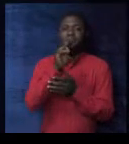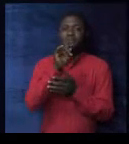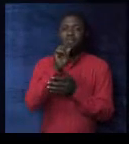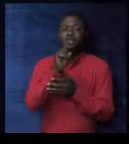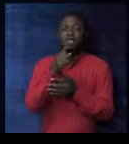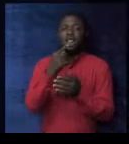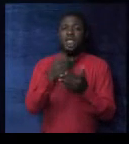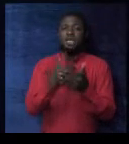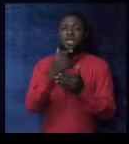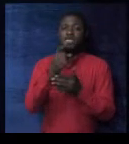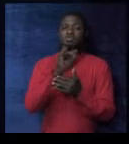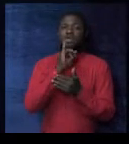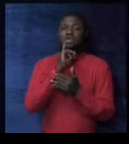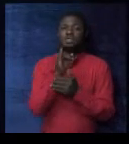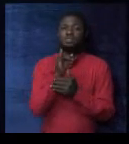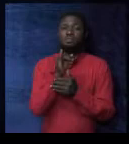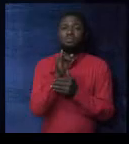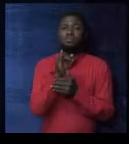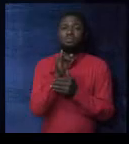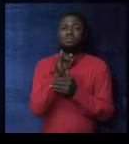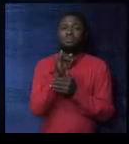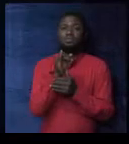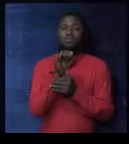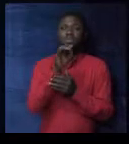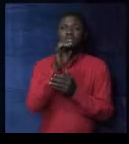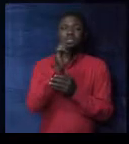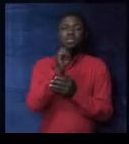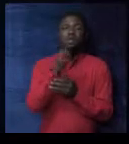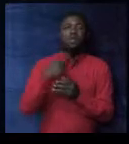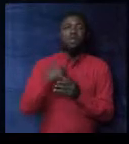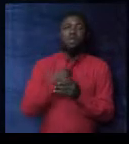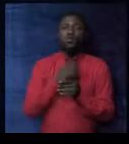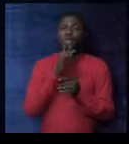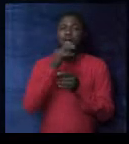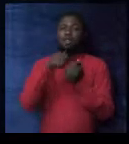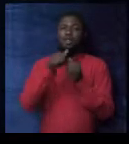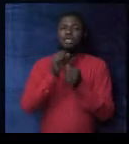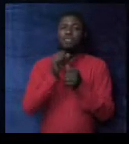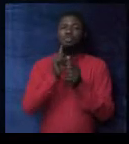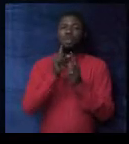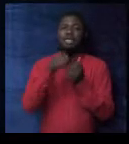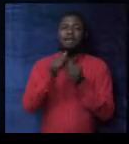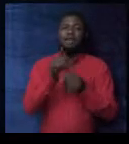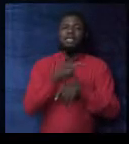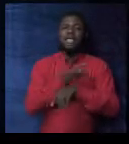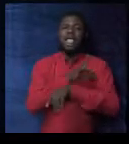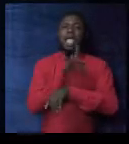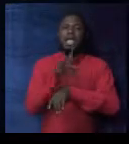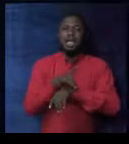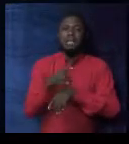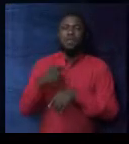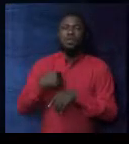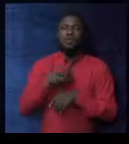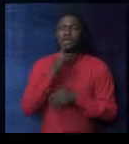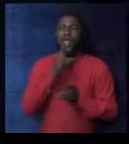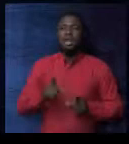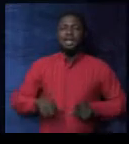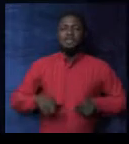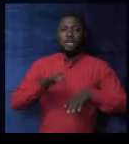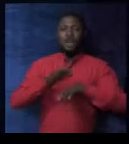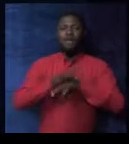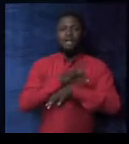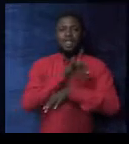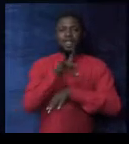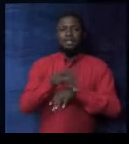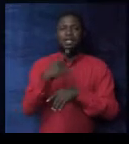Venus. What's the next planet from the Sun? And them, that's E. So we are talking about the Earth. We all know we are living